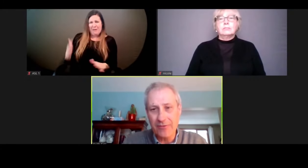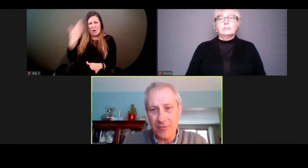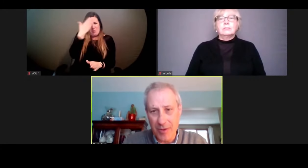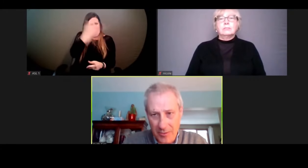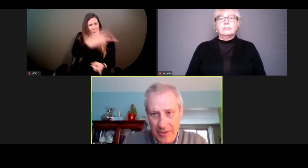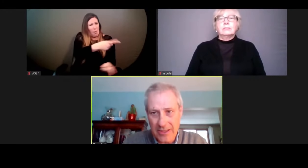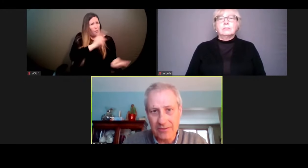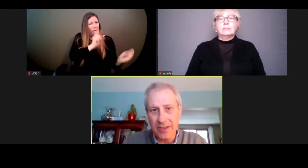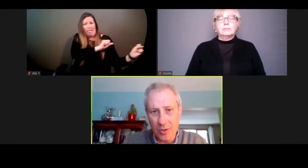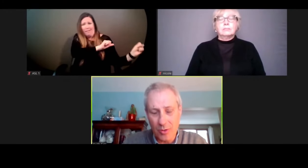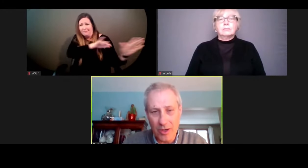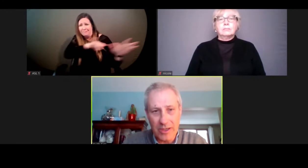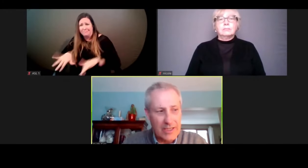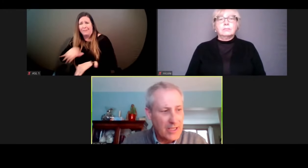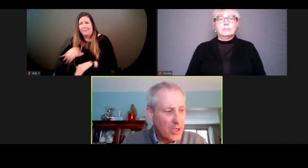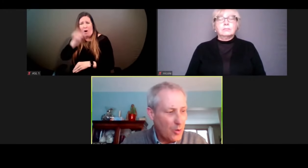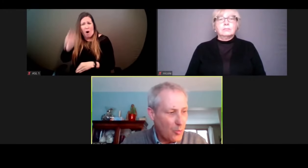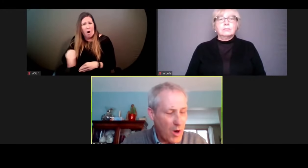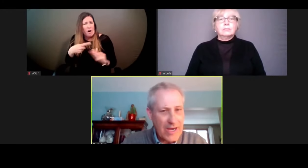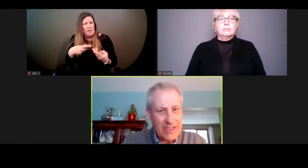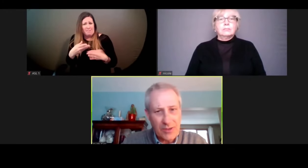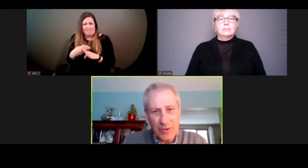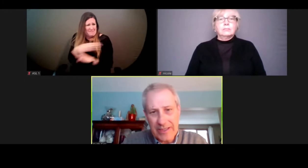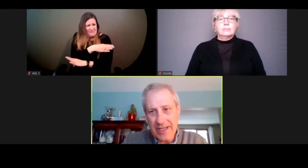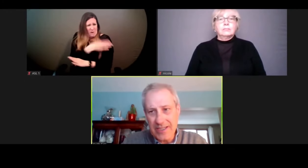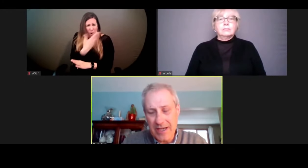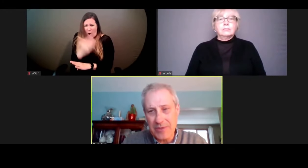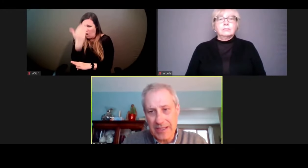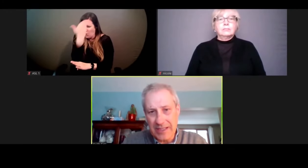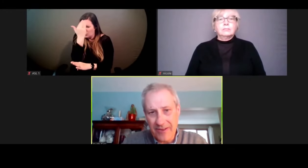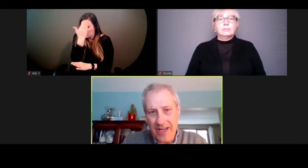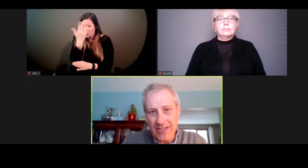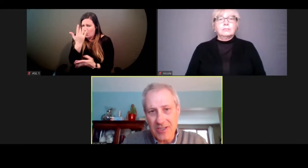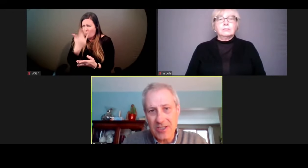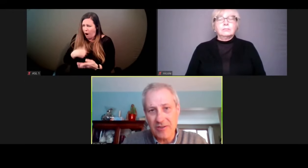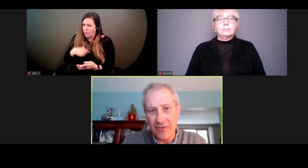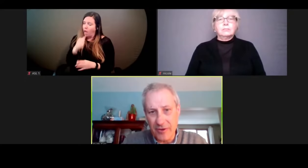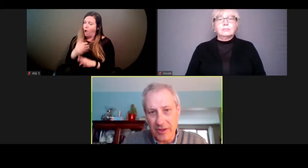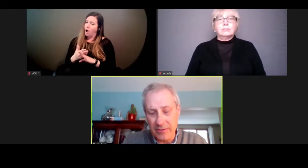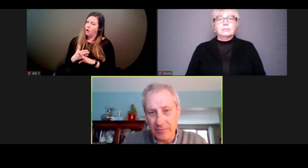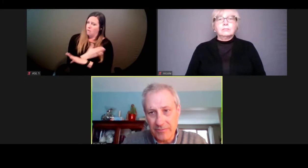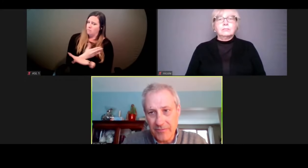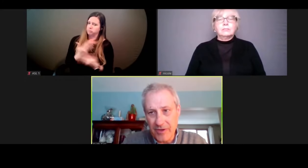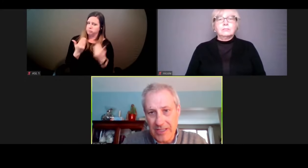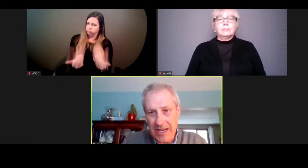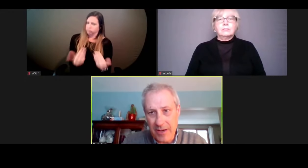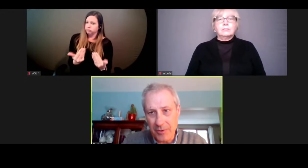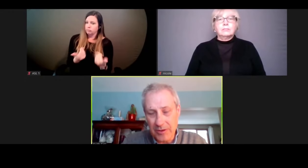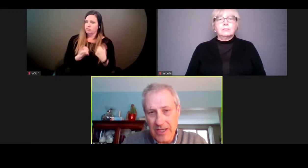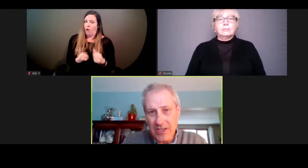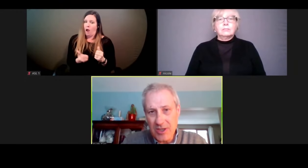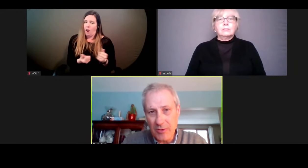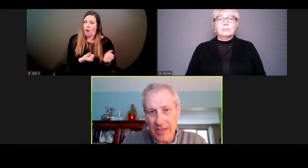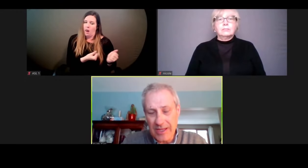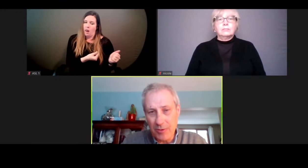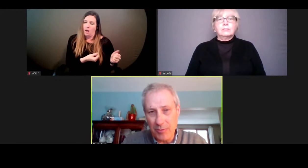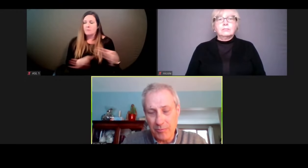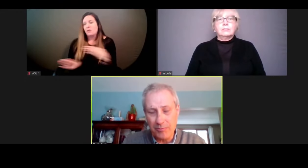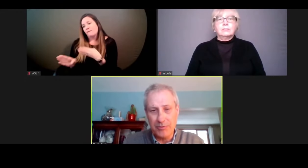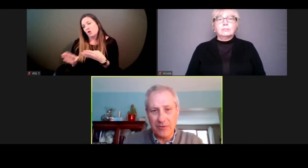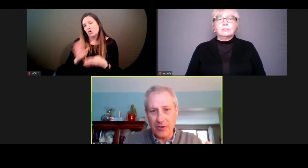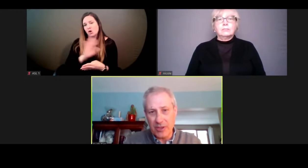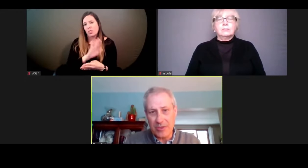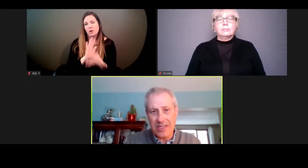they were heading for Parliament Hill and the core, why didn't we take steps in advance to divert them, for example, so that they